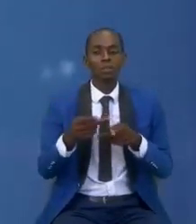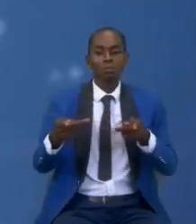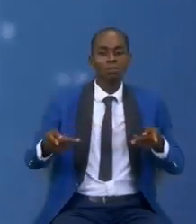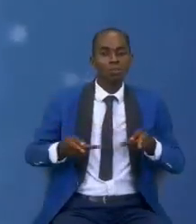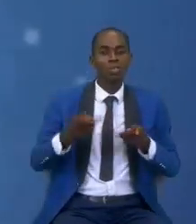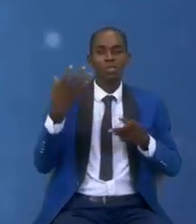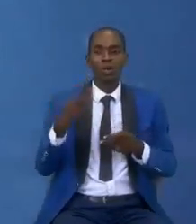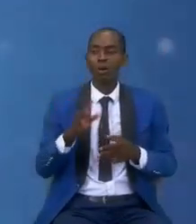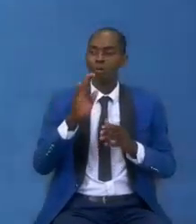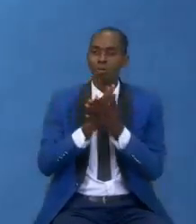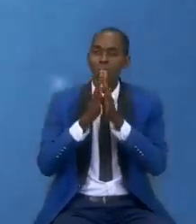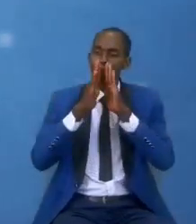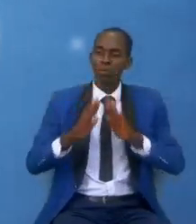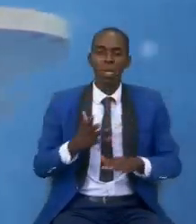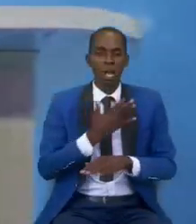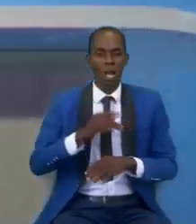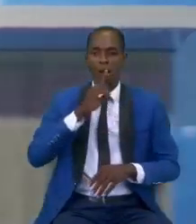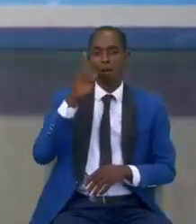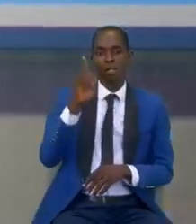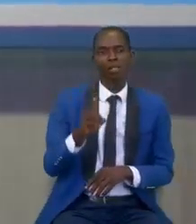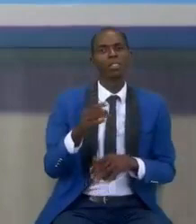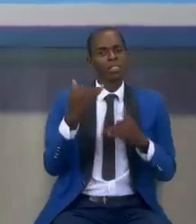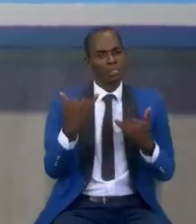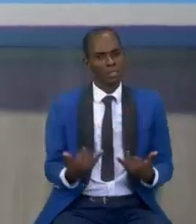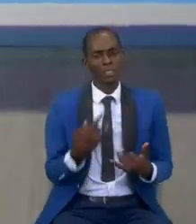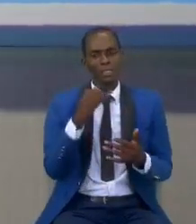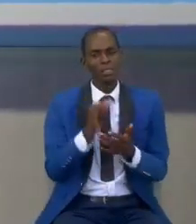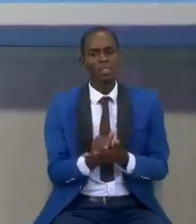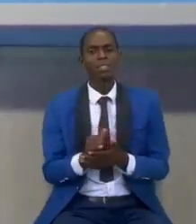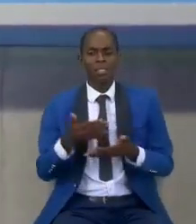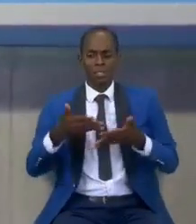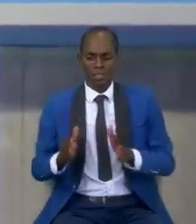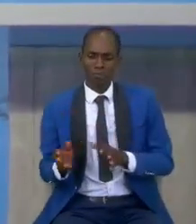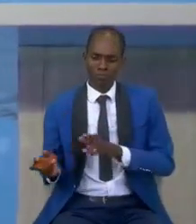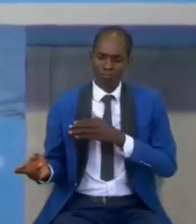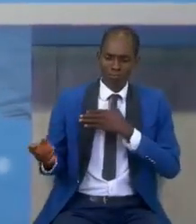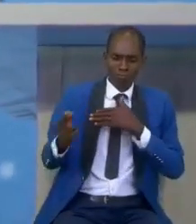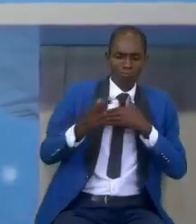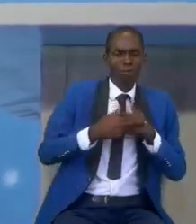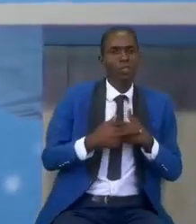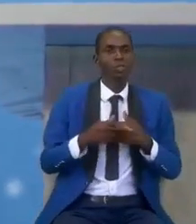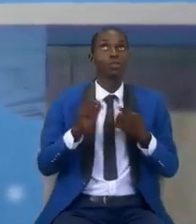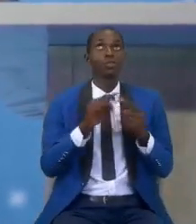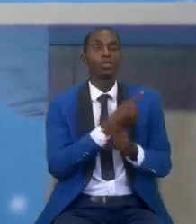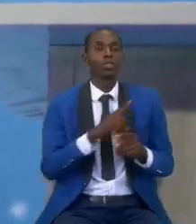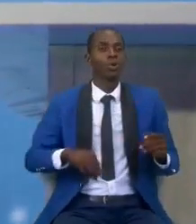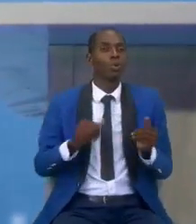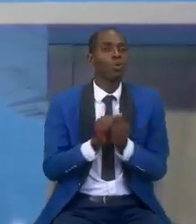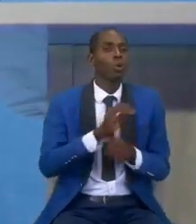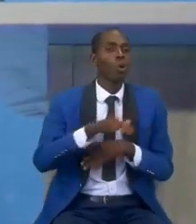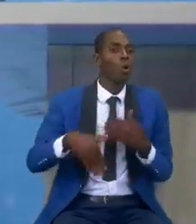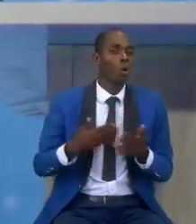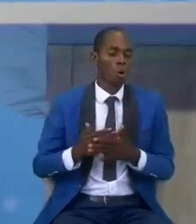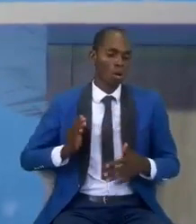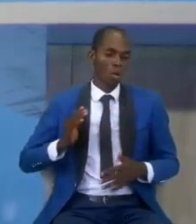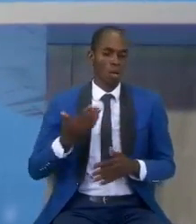the Lord with all our heart, with all our soul. We'll say we've been far away from God, we've been far away from the Prince of Peace, we've been